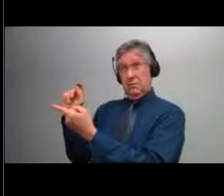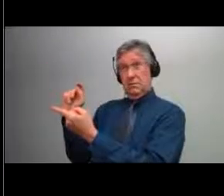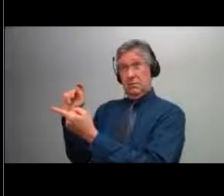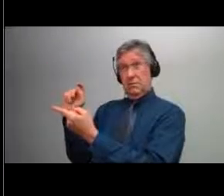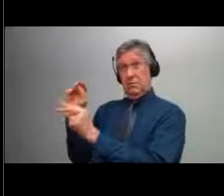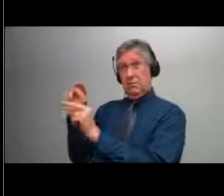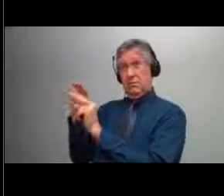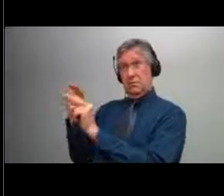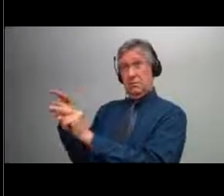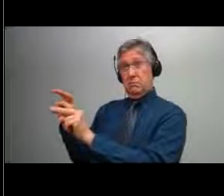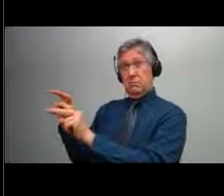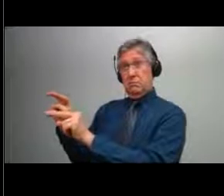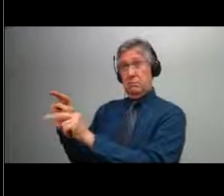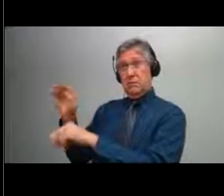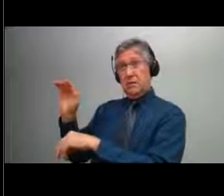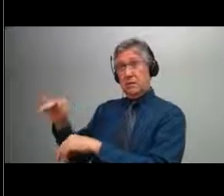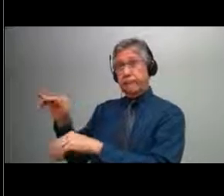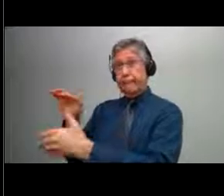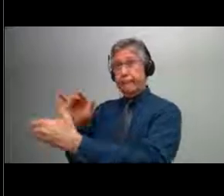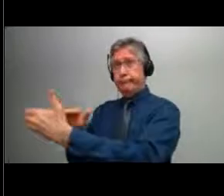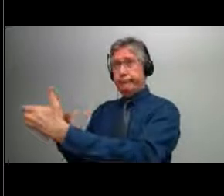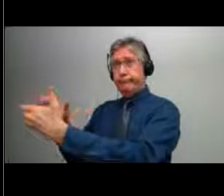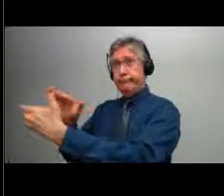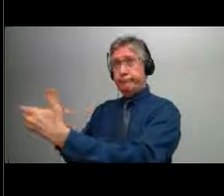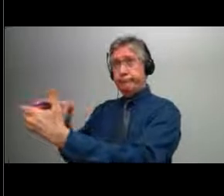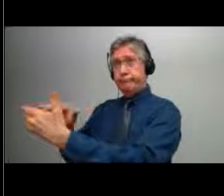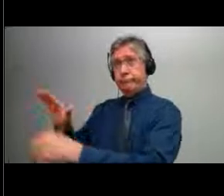viewing to an assessment of that